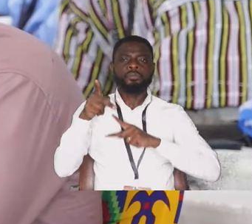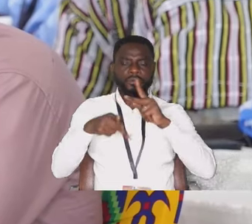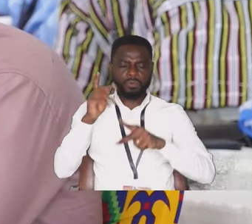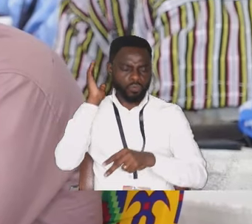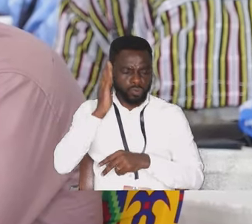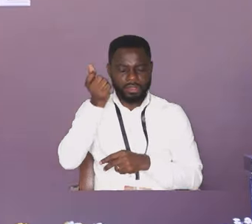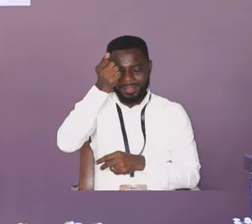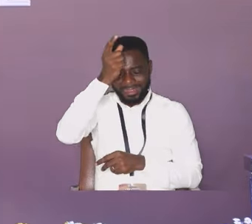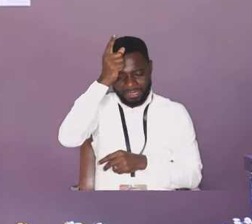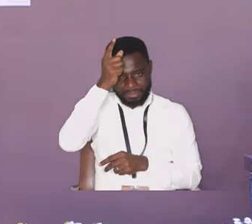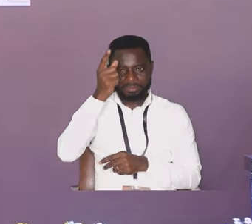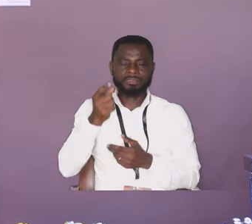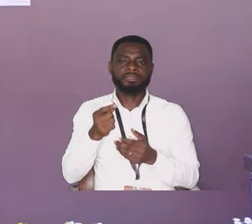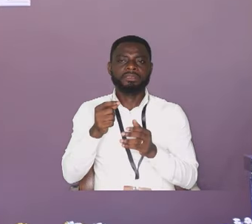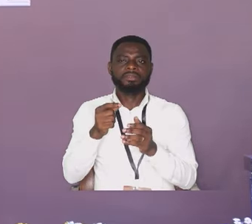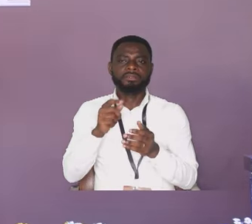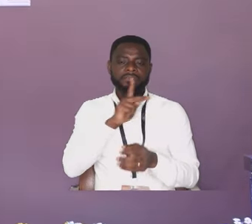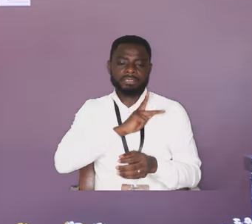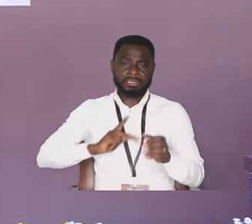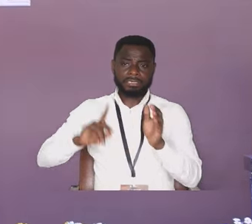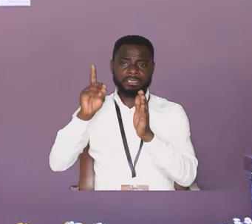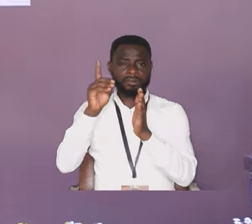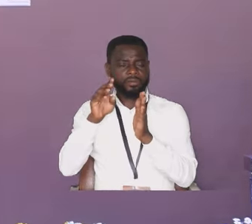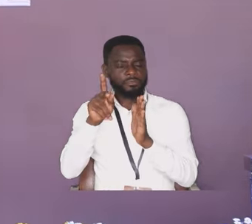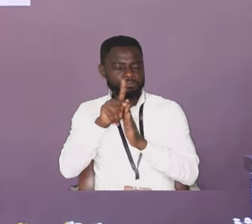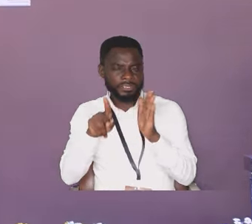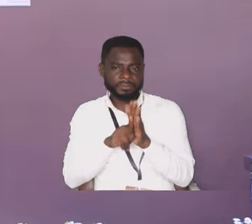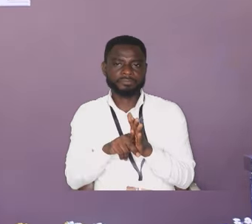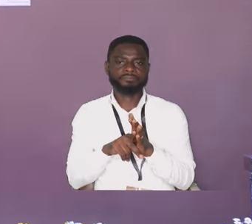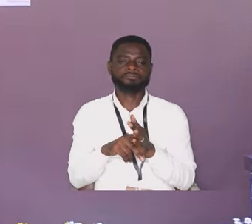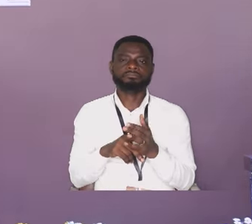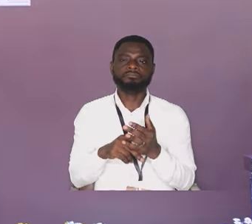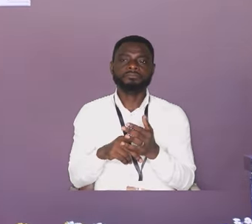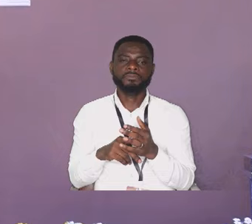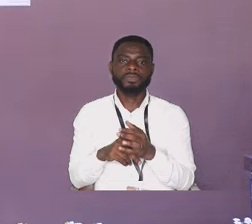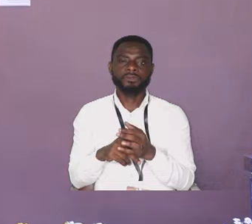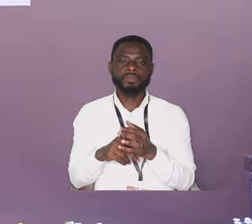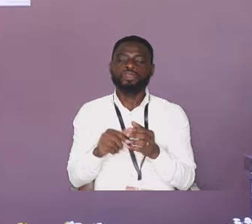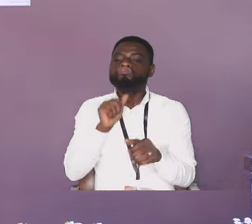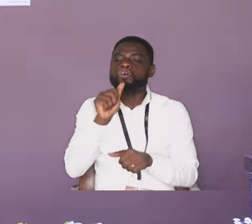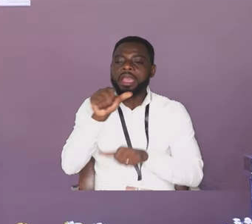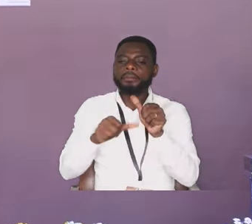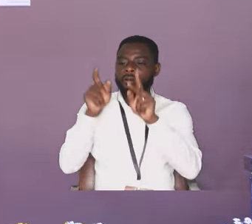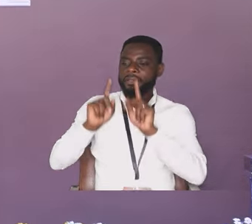we call kingdom values and principles. This one is not to talk about someone who goes to church.